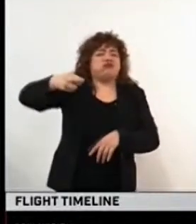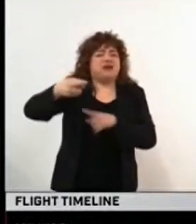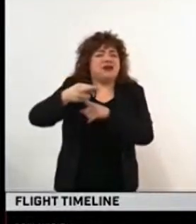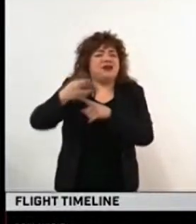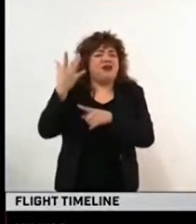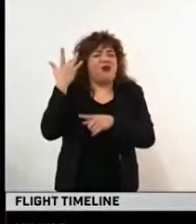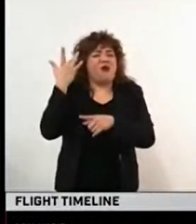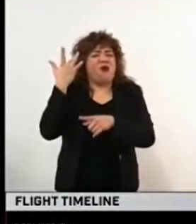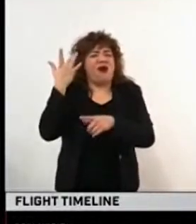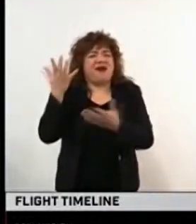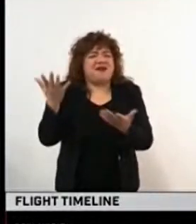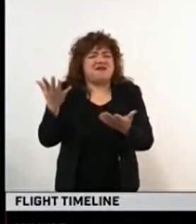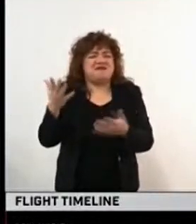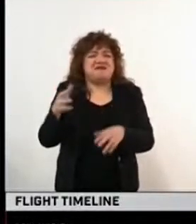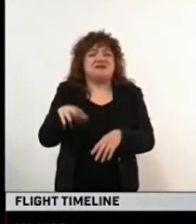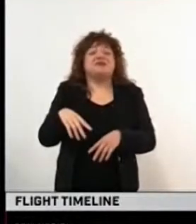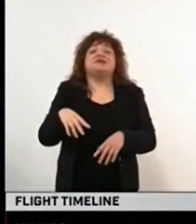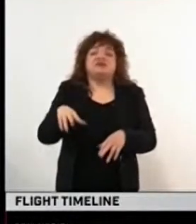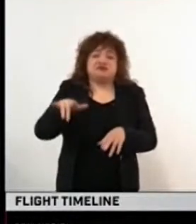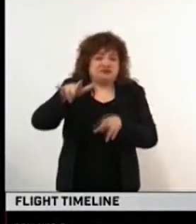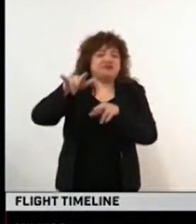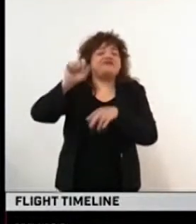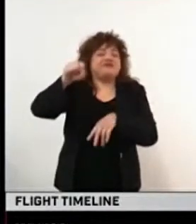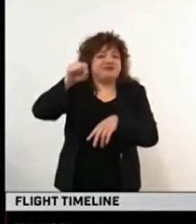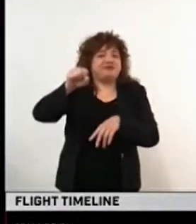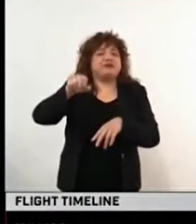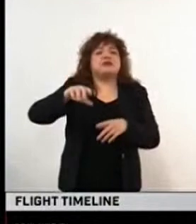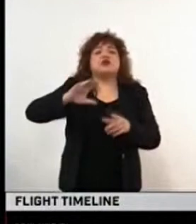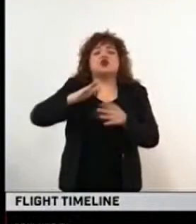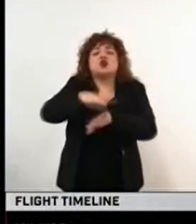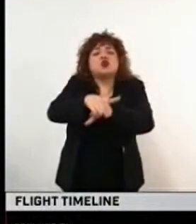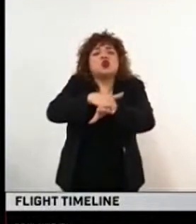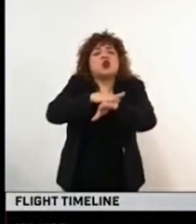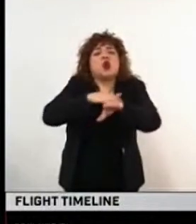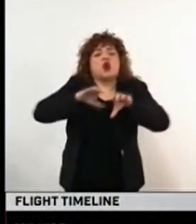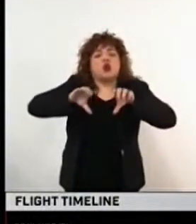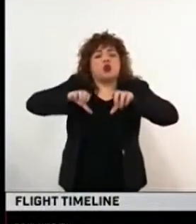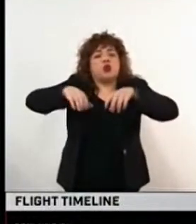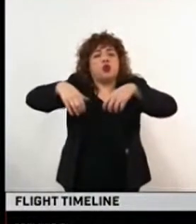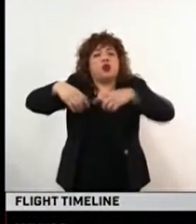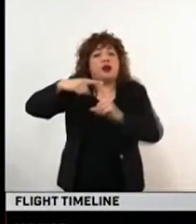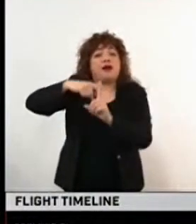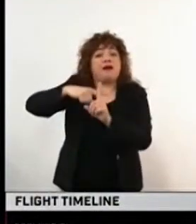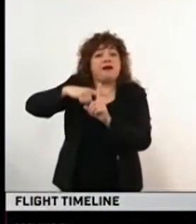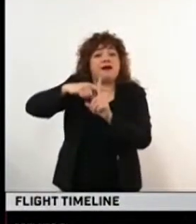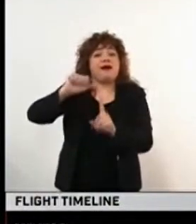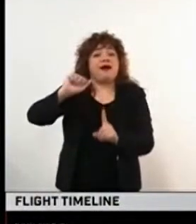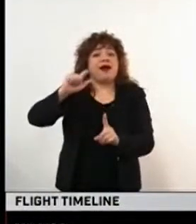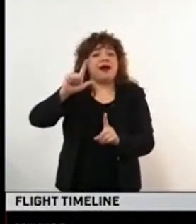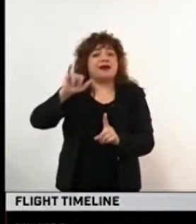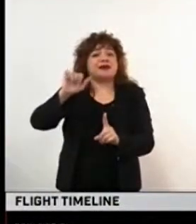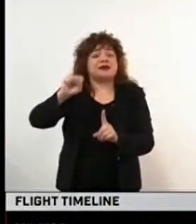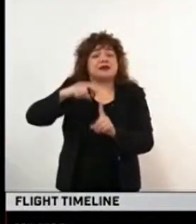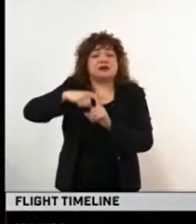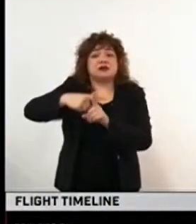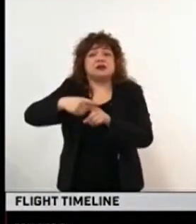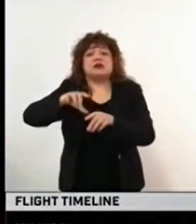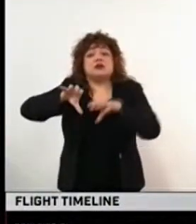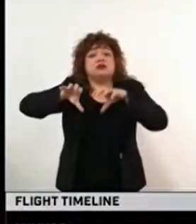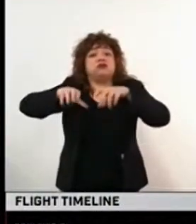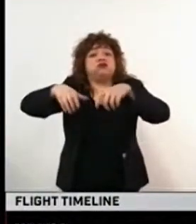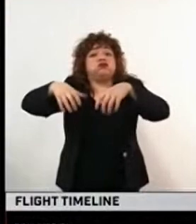do we do it? Right, so it's simply a slow spin about the roll axis. So Launcher One will orient itself and slowly spin for what we